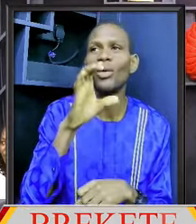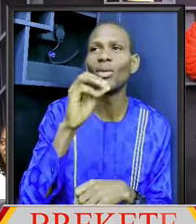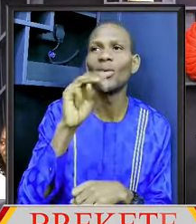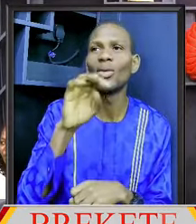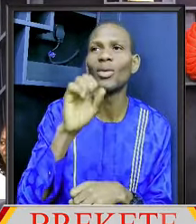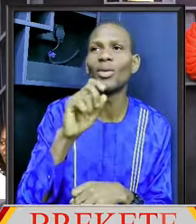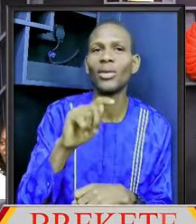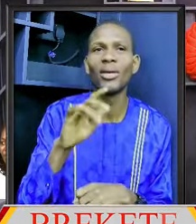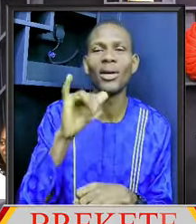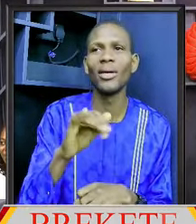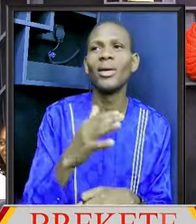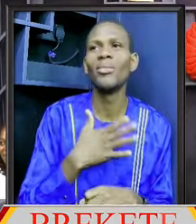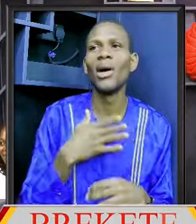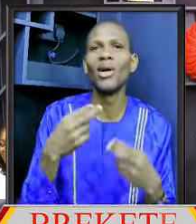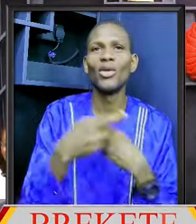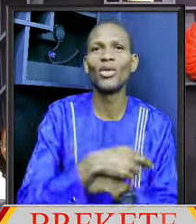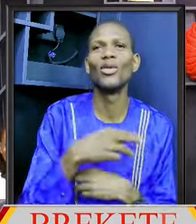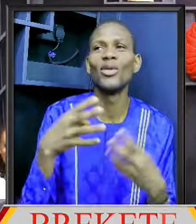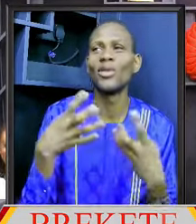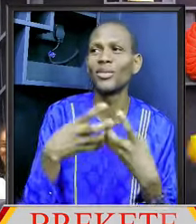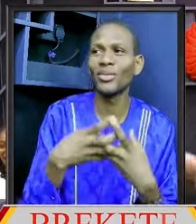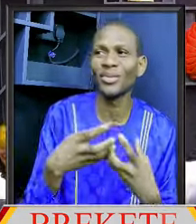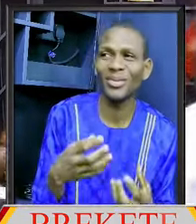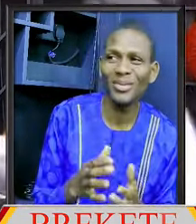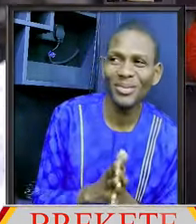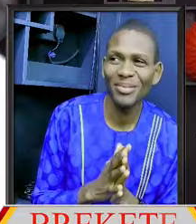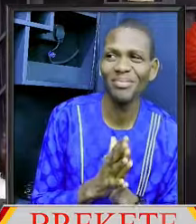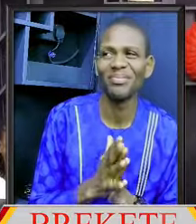Now, my roommate.